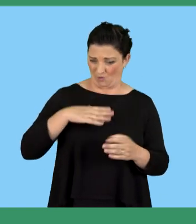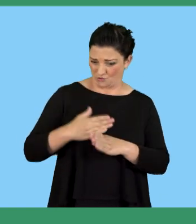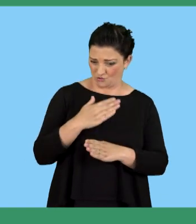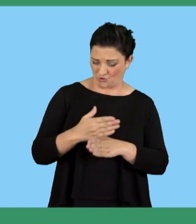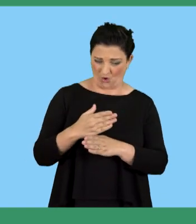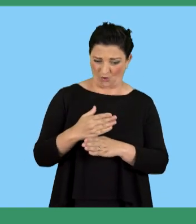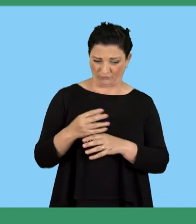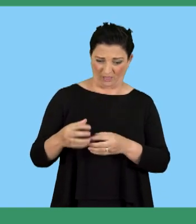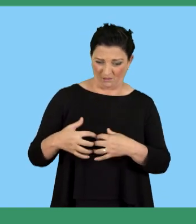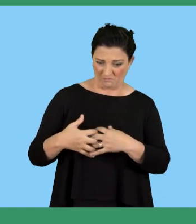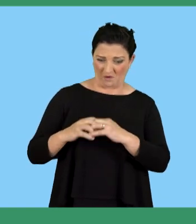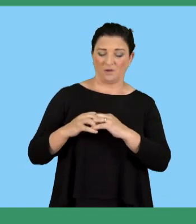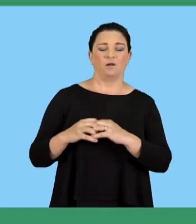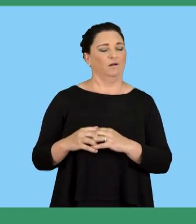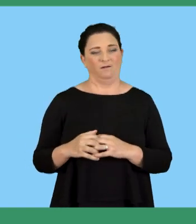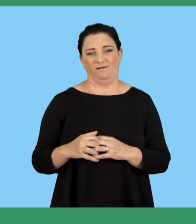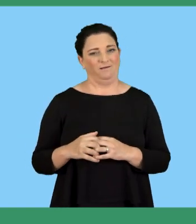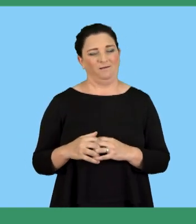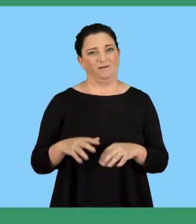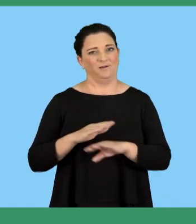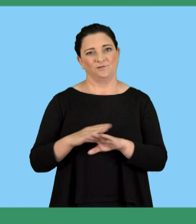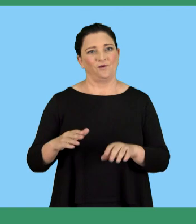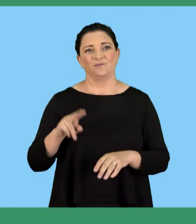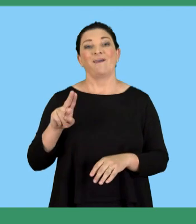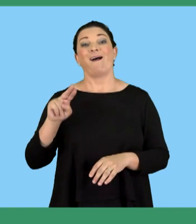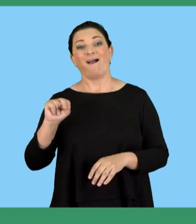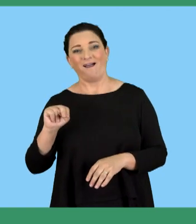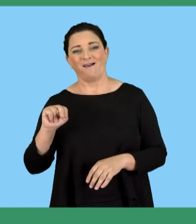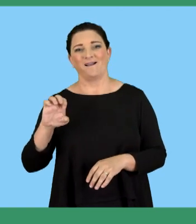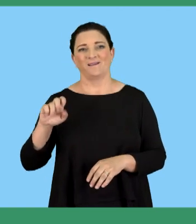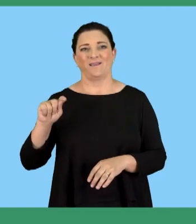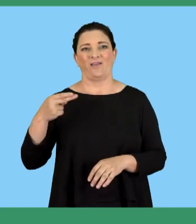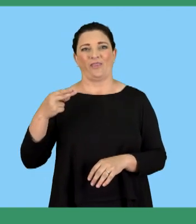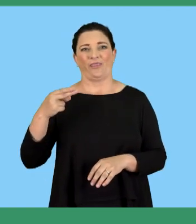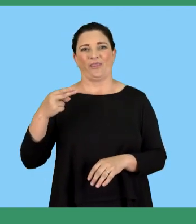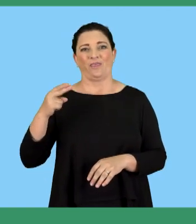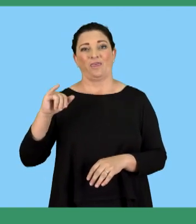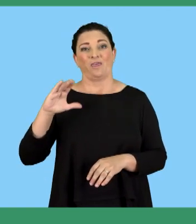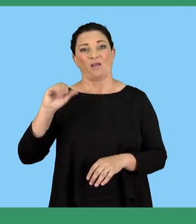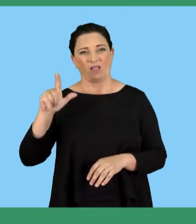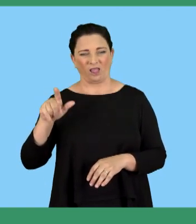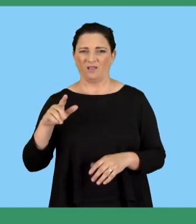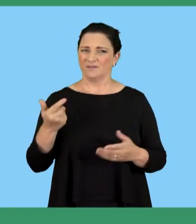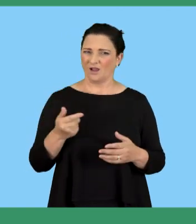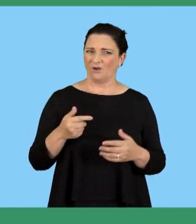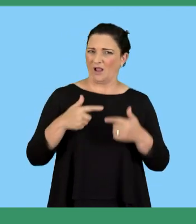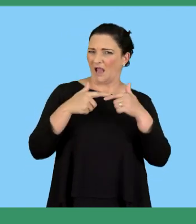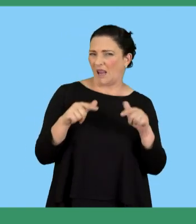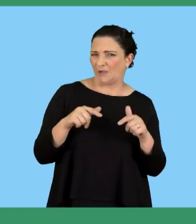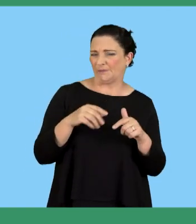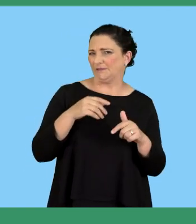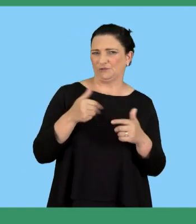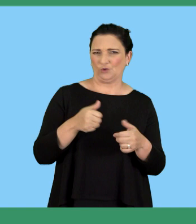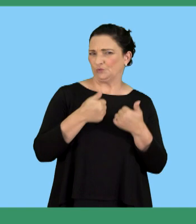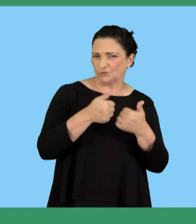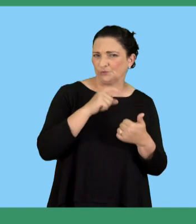job creation, they are being unethical. But when you're looking into polite language with customers, information being used for